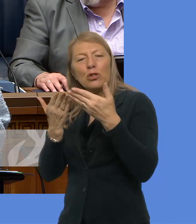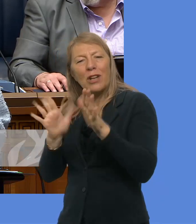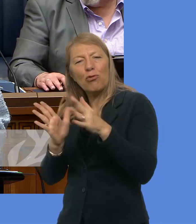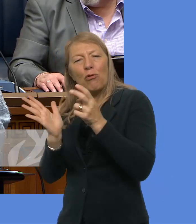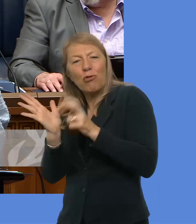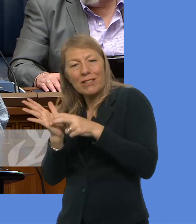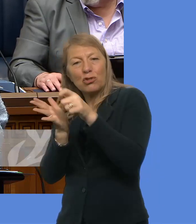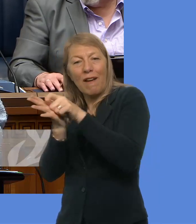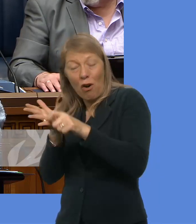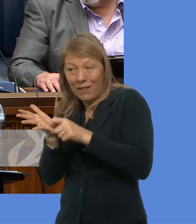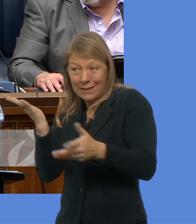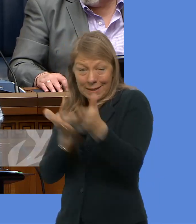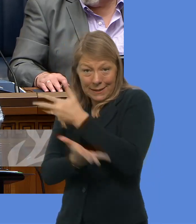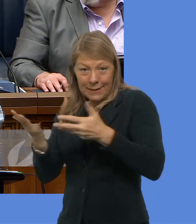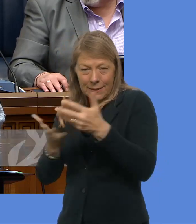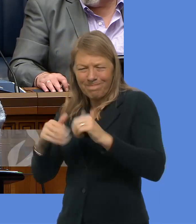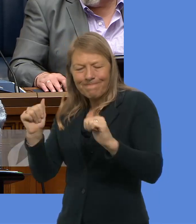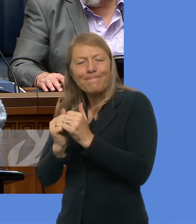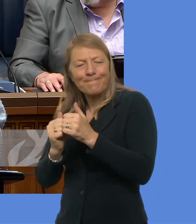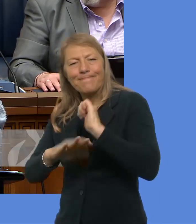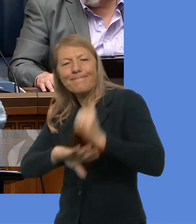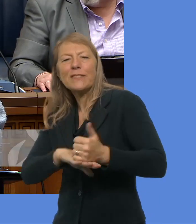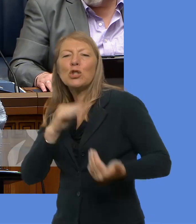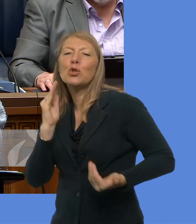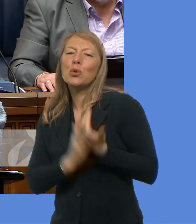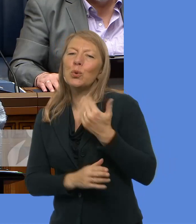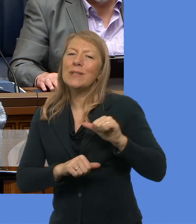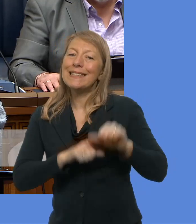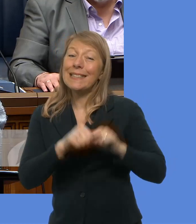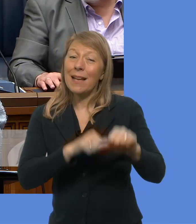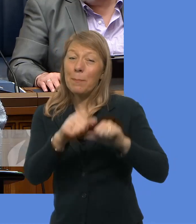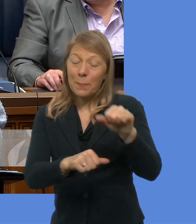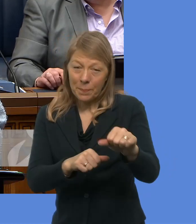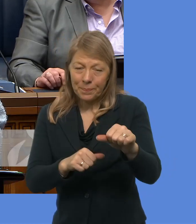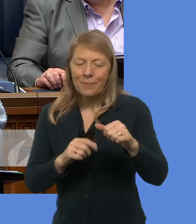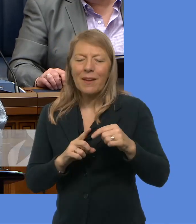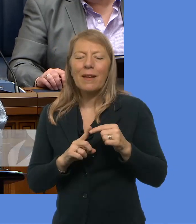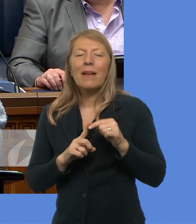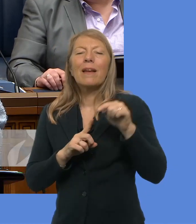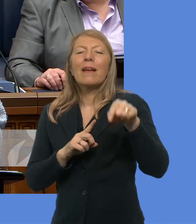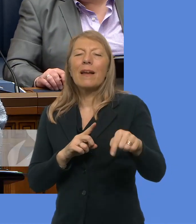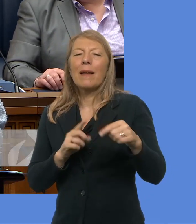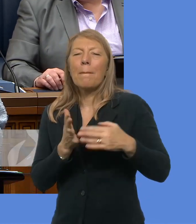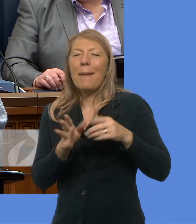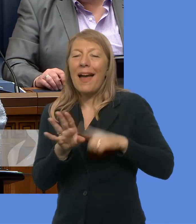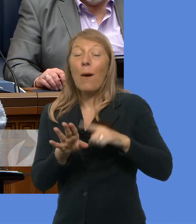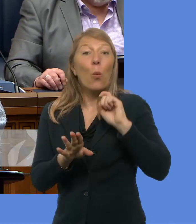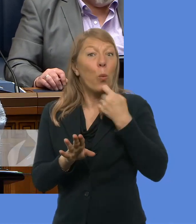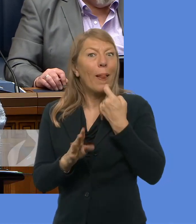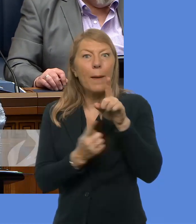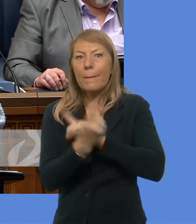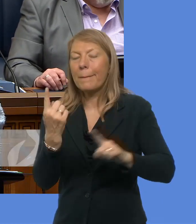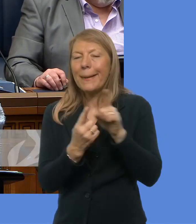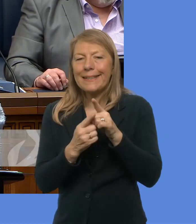A further meeting will take place towards the end of May. Both Department of Health and GRO officials will meet with the managers of the Baby